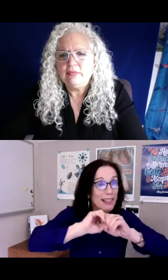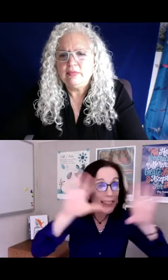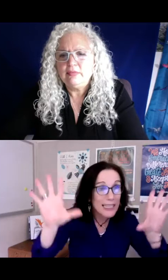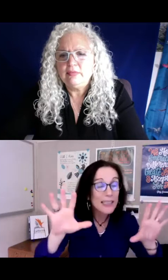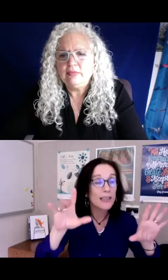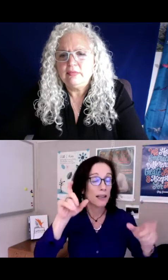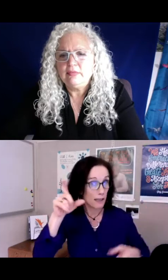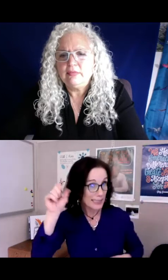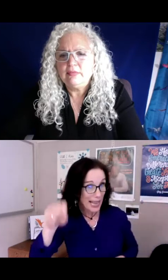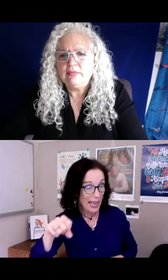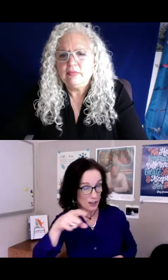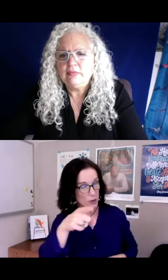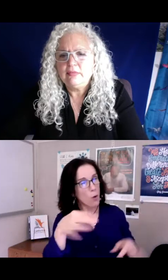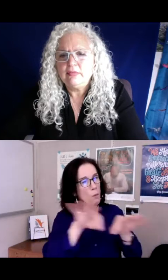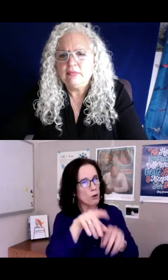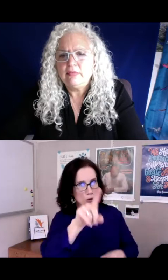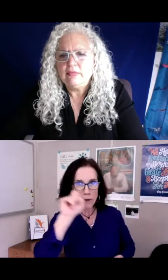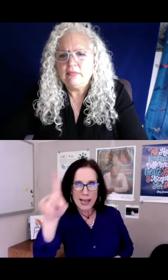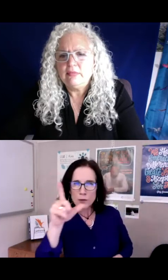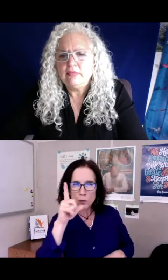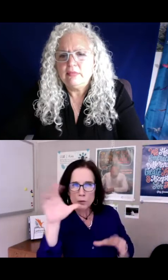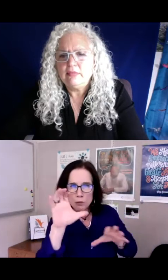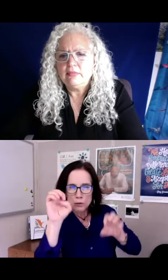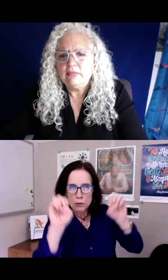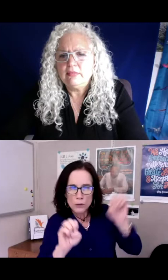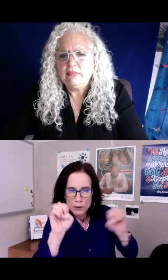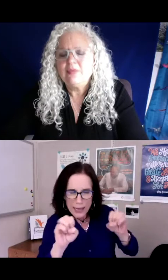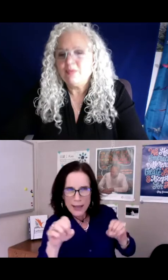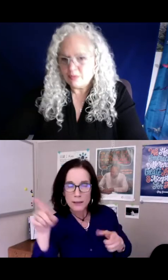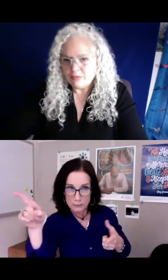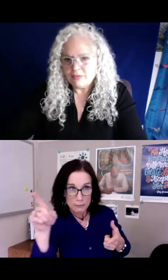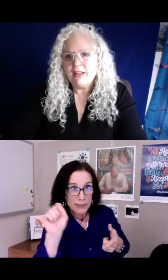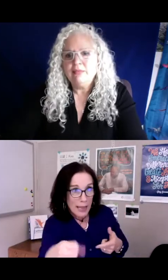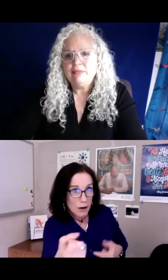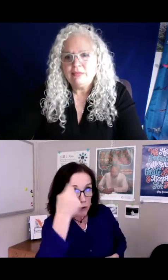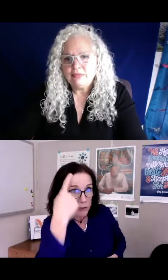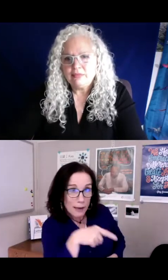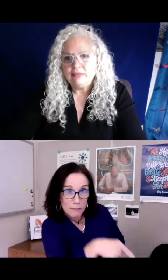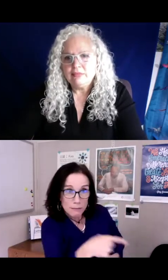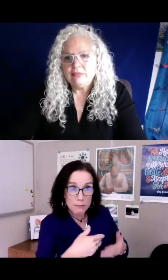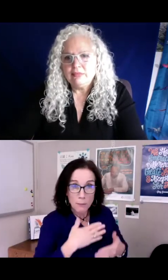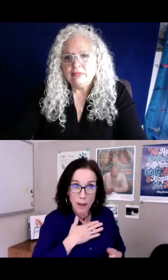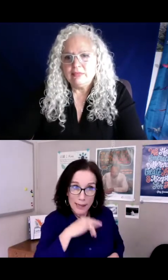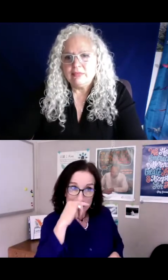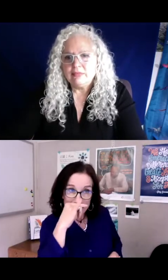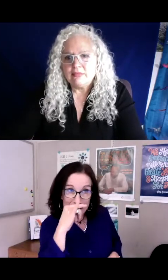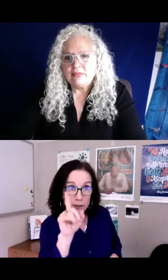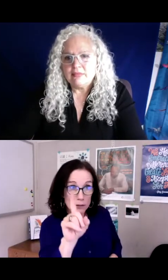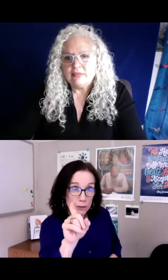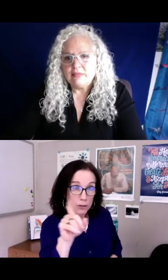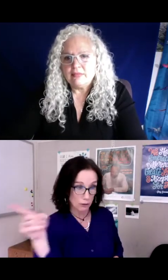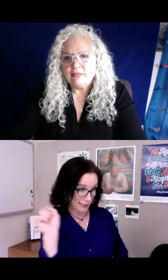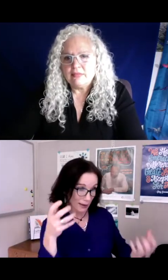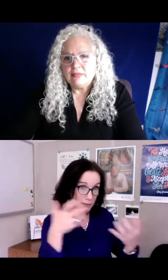kids, their signing is not very clear. And so it's important to ask who is doing the evaluation. Can they understand